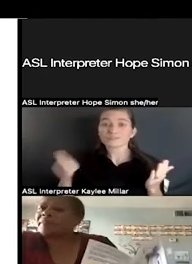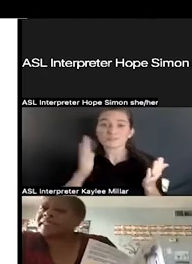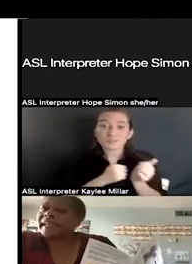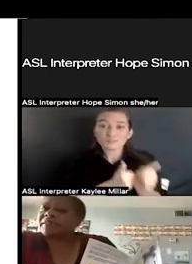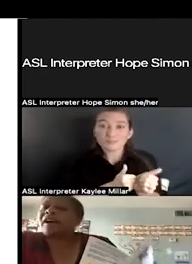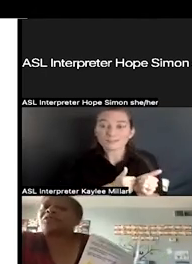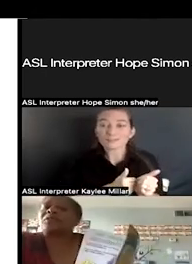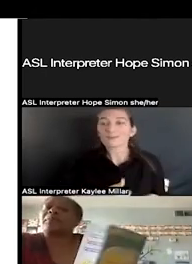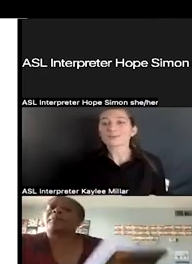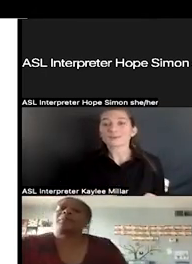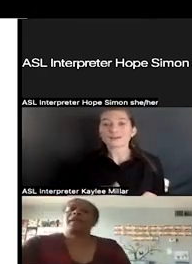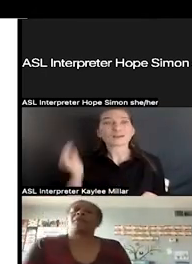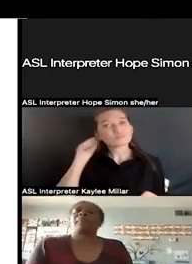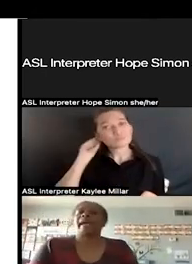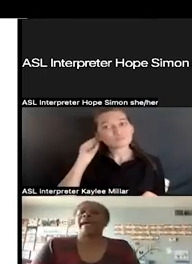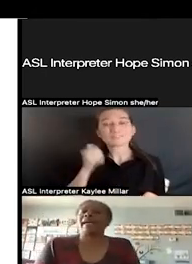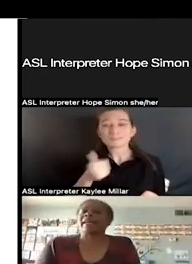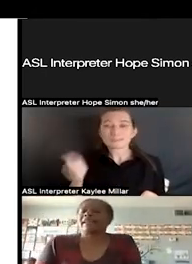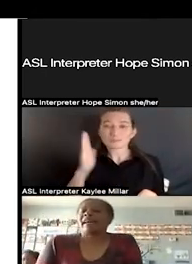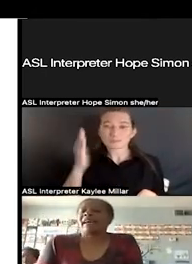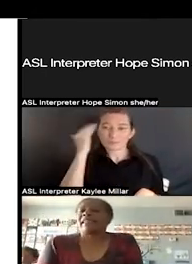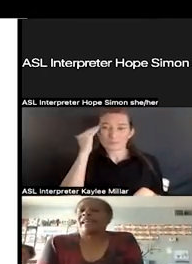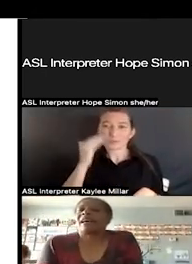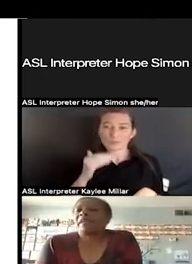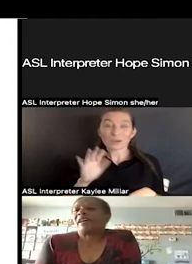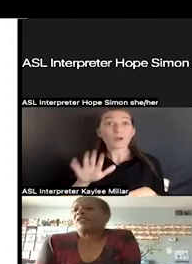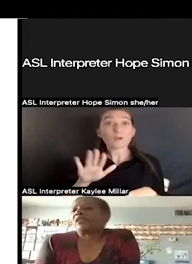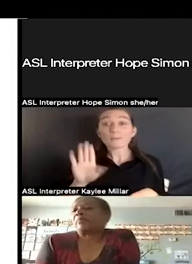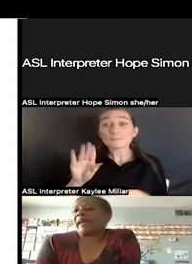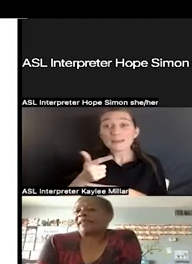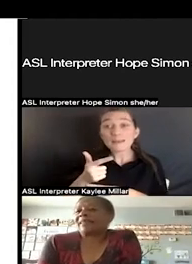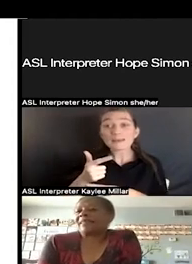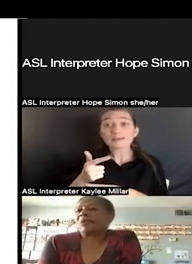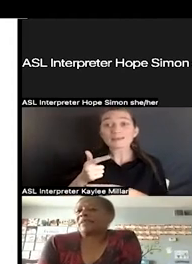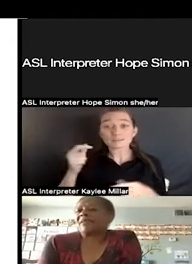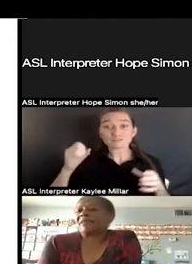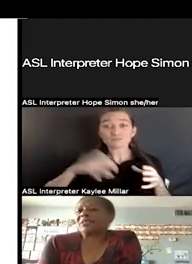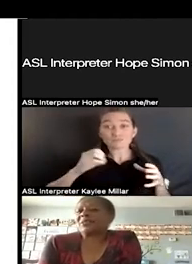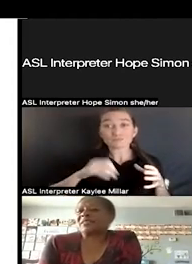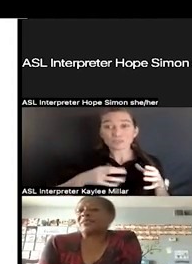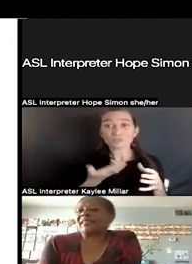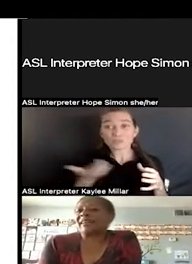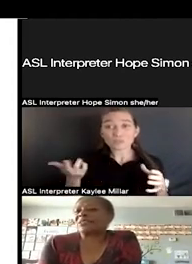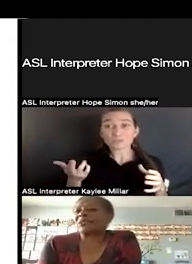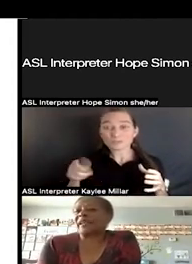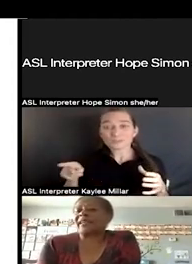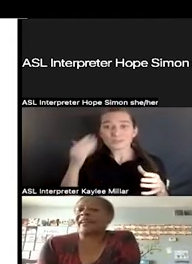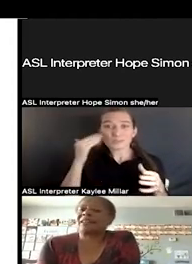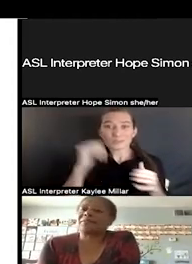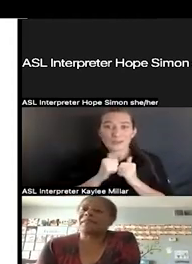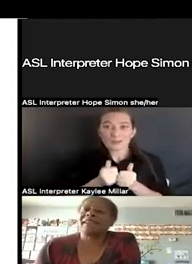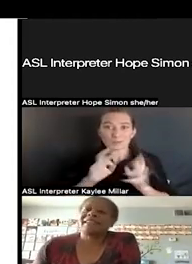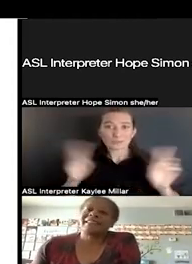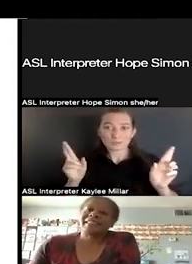prepare themselves, how to prepare a bag and put it under the bed, hooked it on so it don't get lost during any